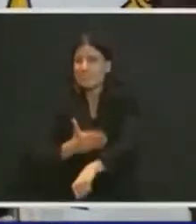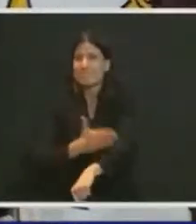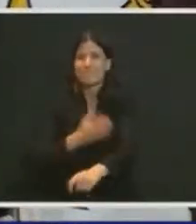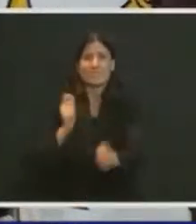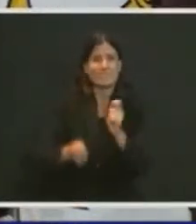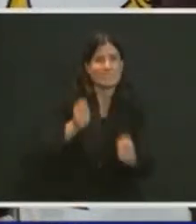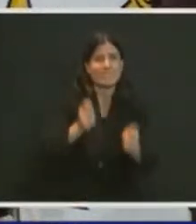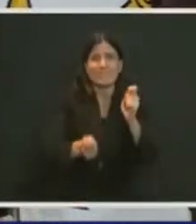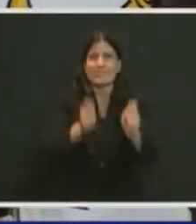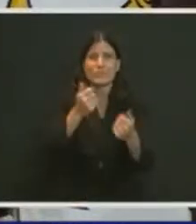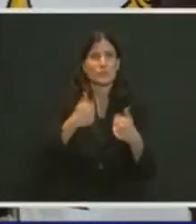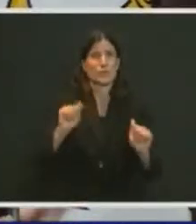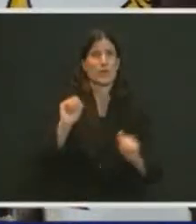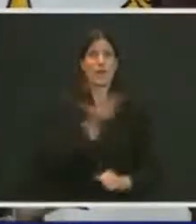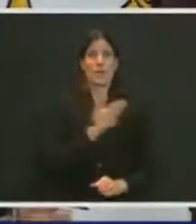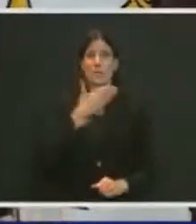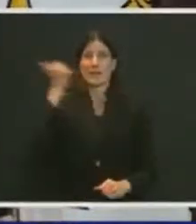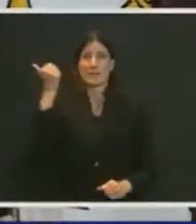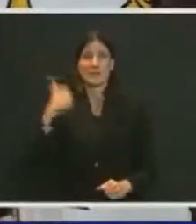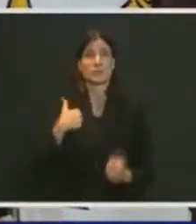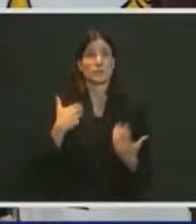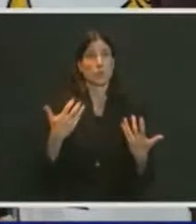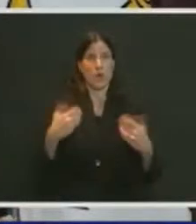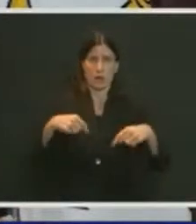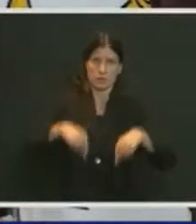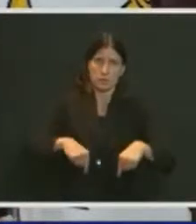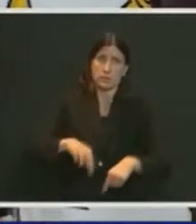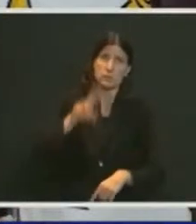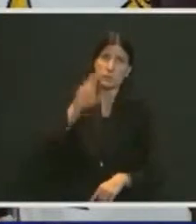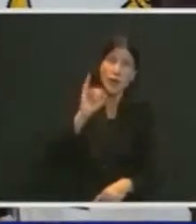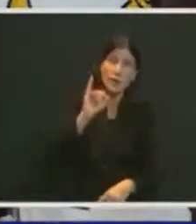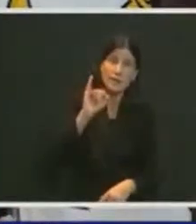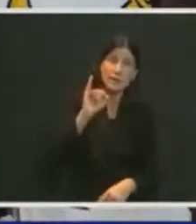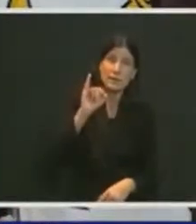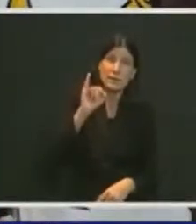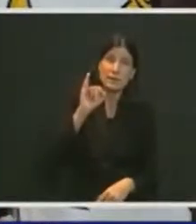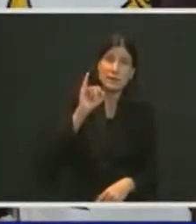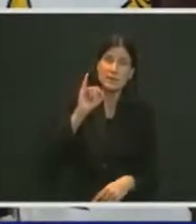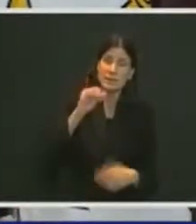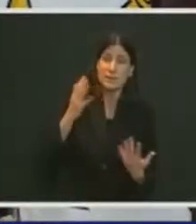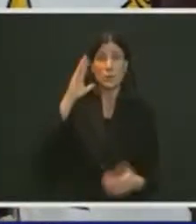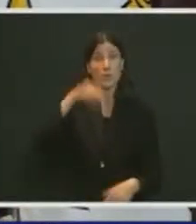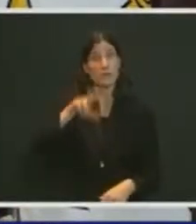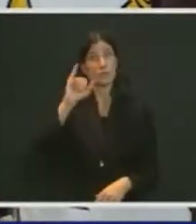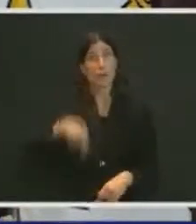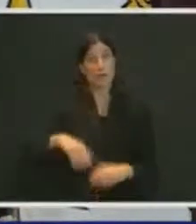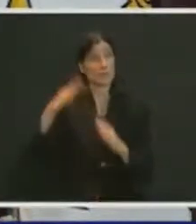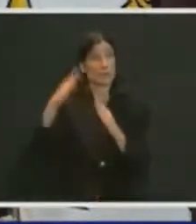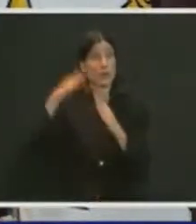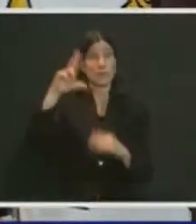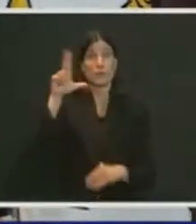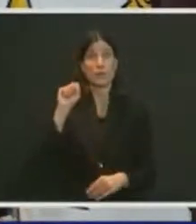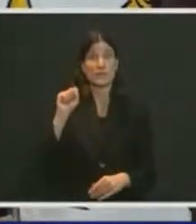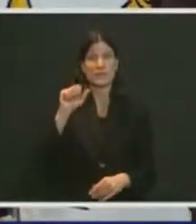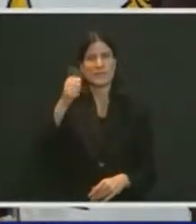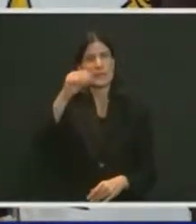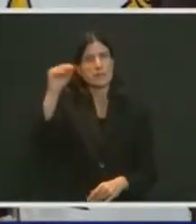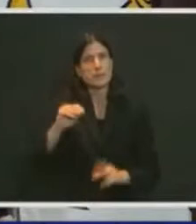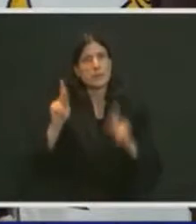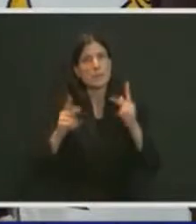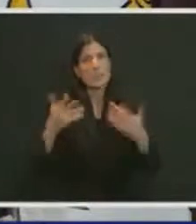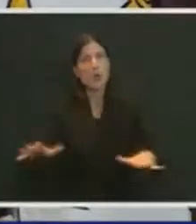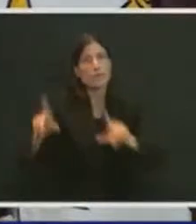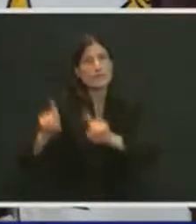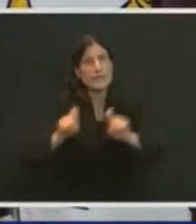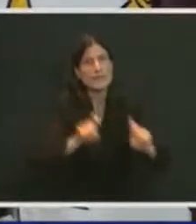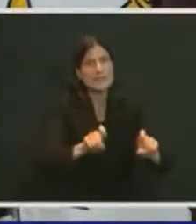of the population now, more than any other state. That means we have better data than any other state. What changed between when you lifted